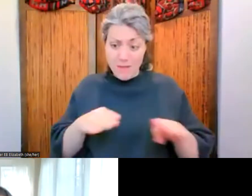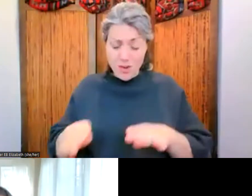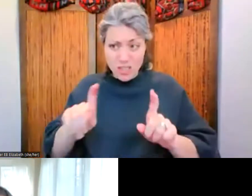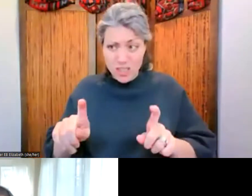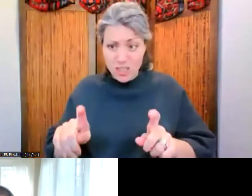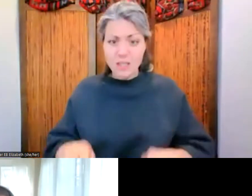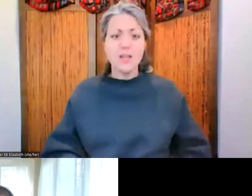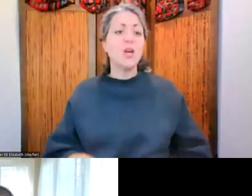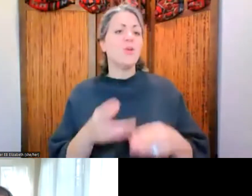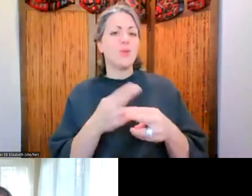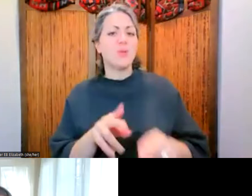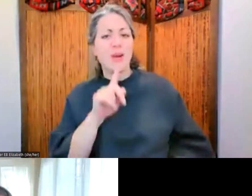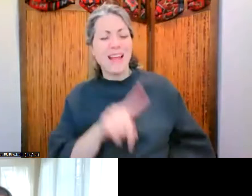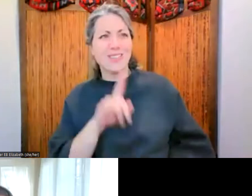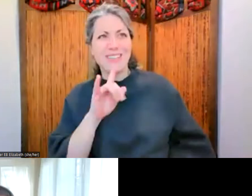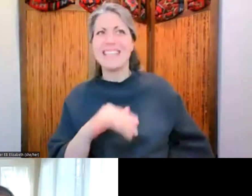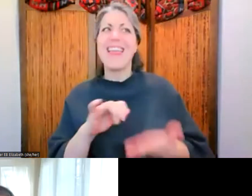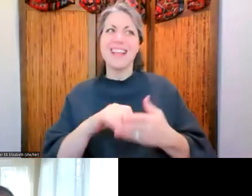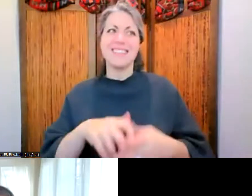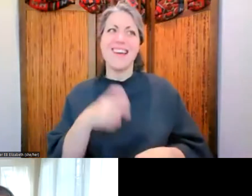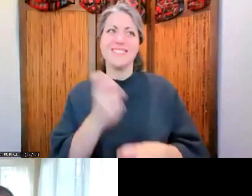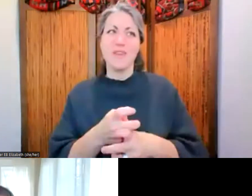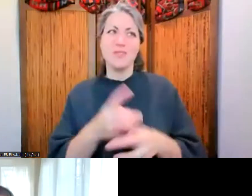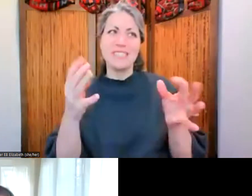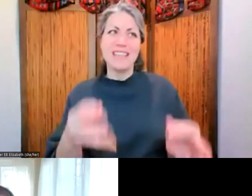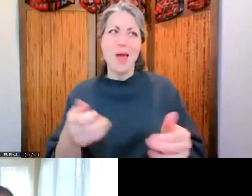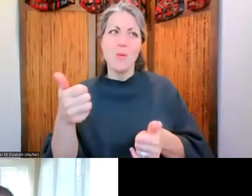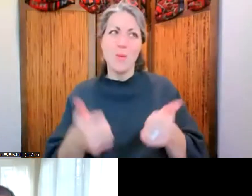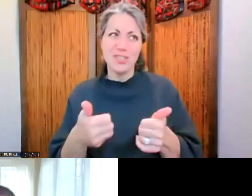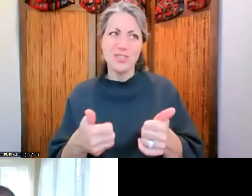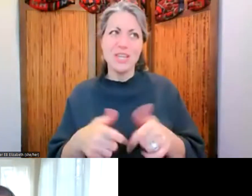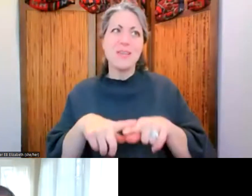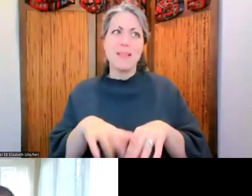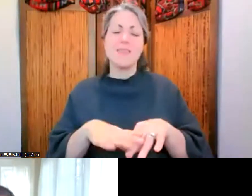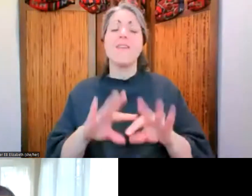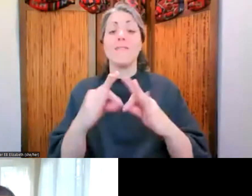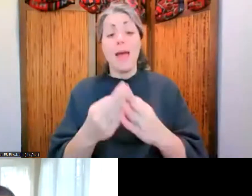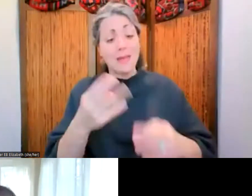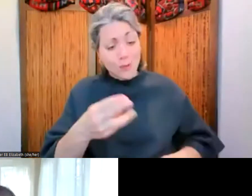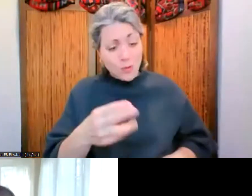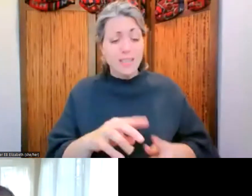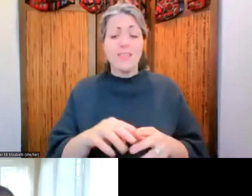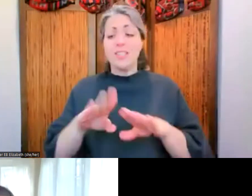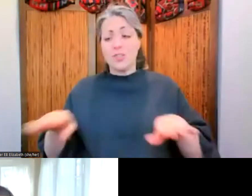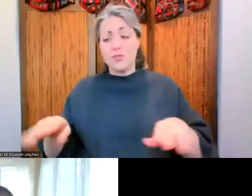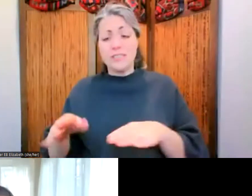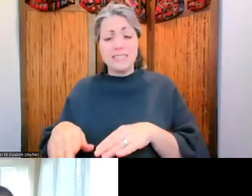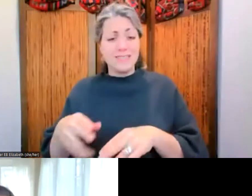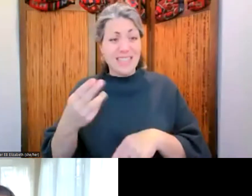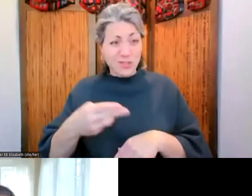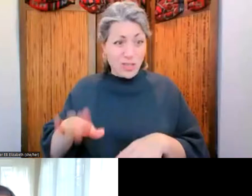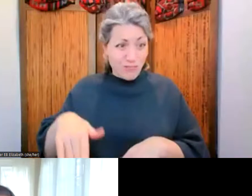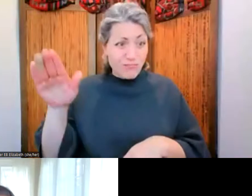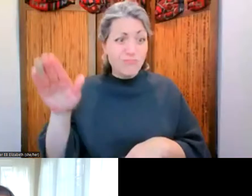the short answer is that's a tricky question. And yes, it really kind of depends on really the family history and the history of the child.